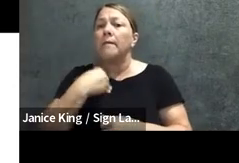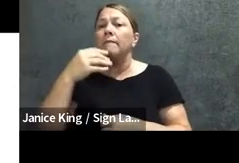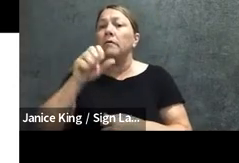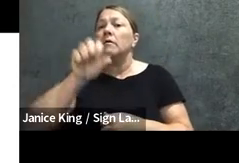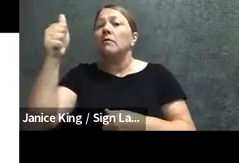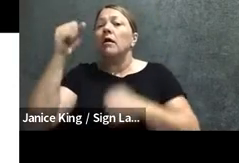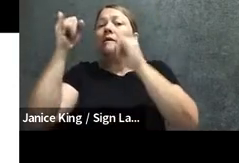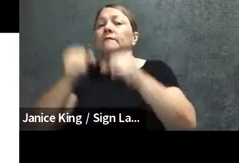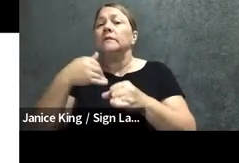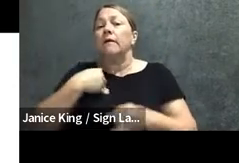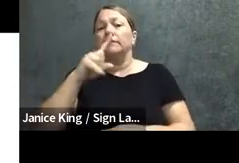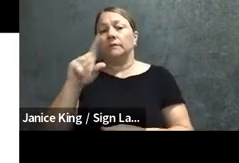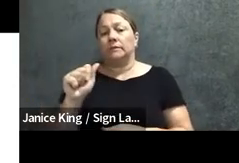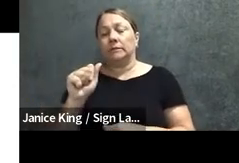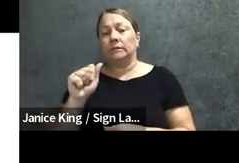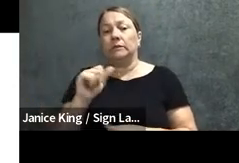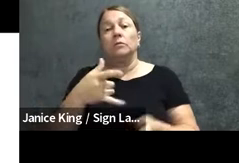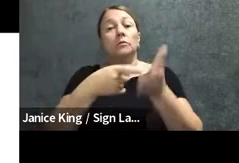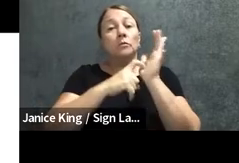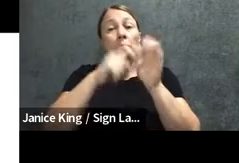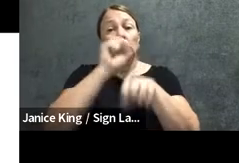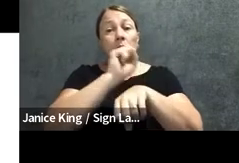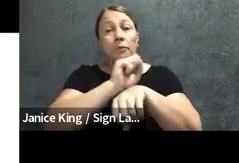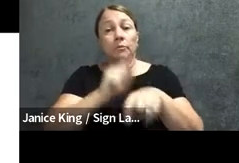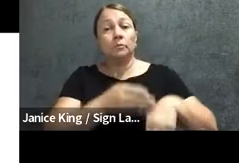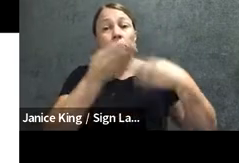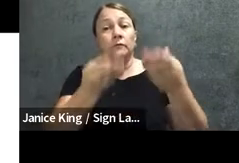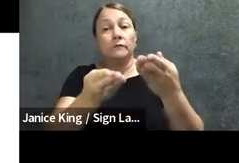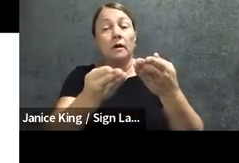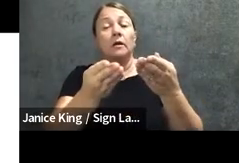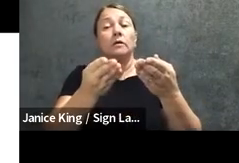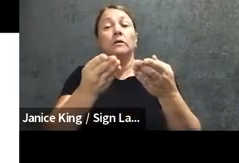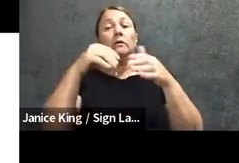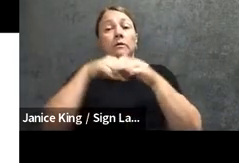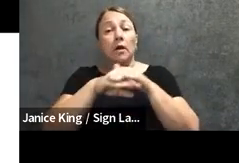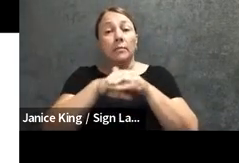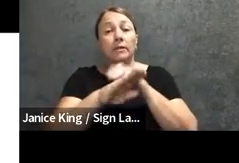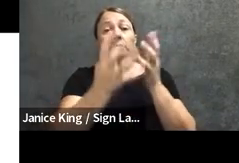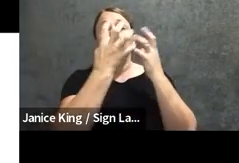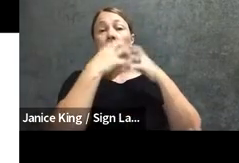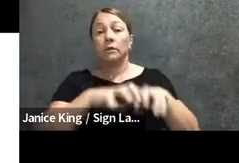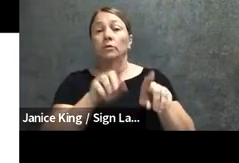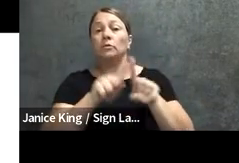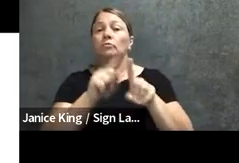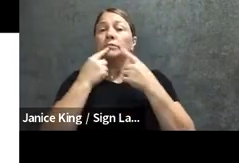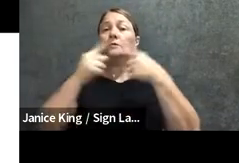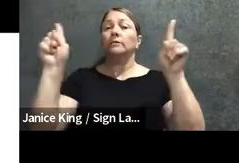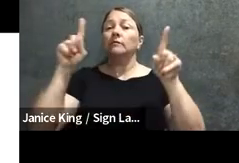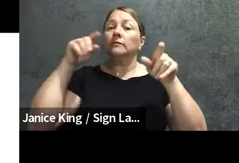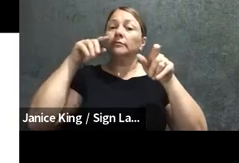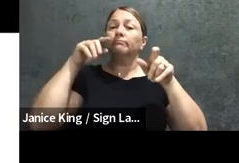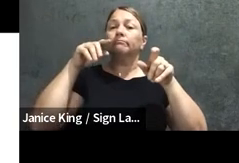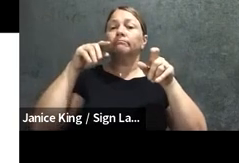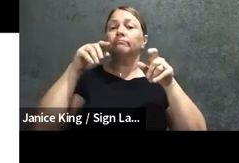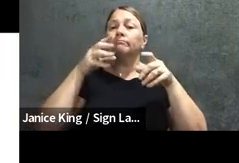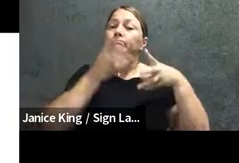provide reasonable accommodations to qualified individuals with a disability to allow the person to perform the essential functions of